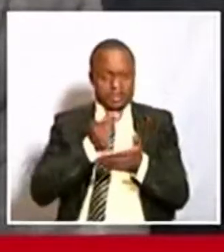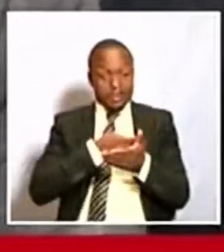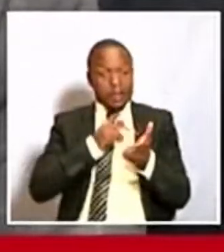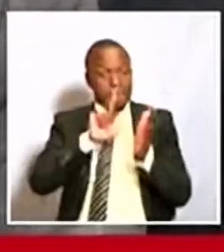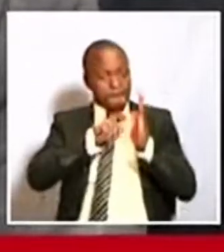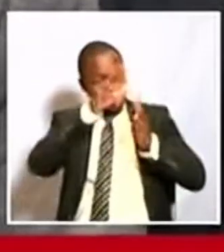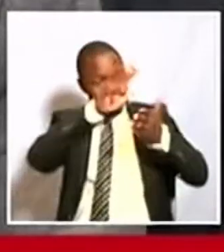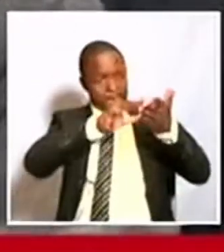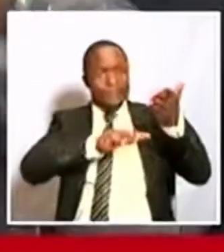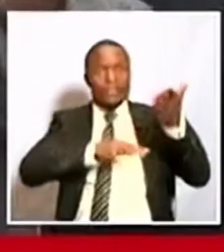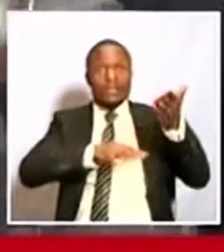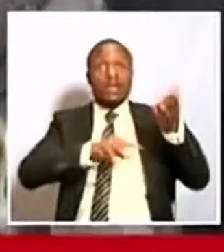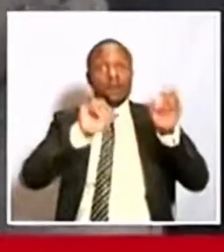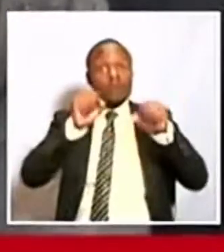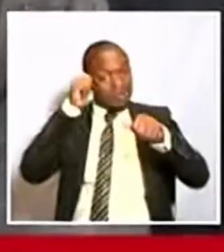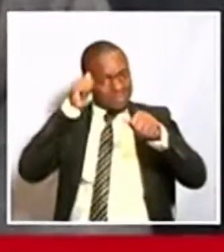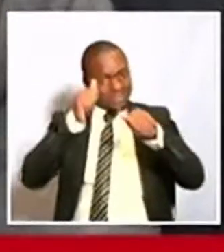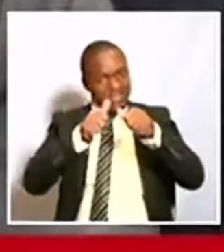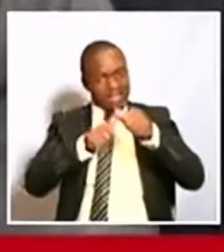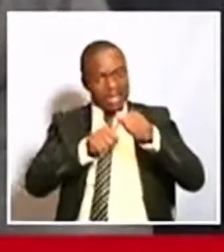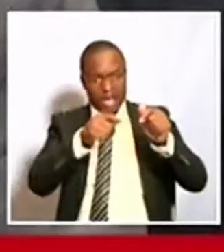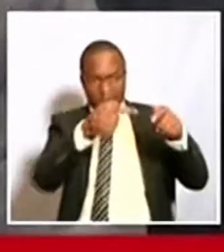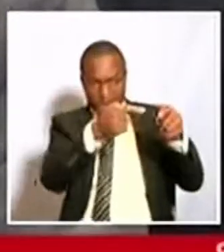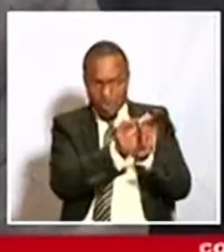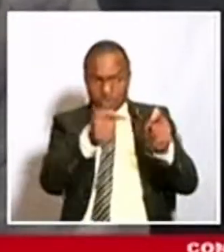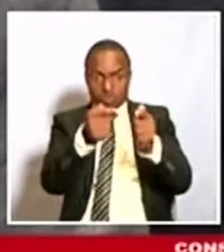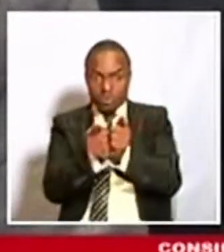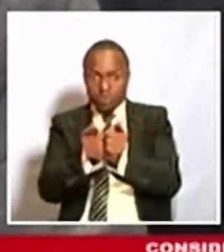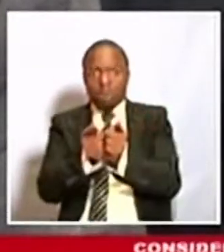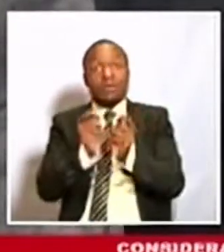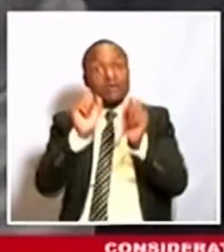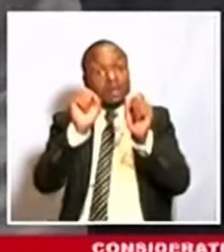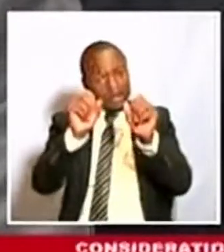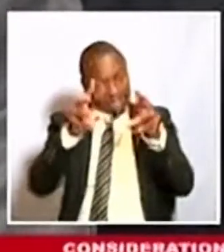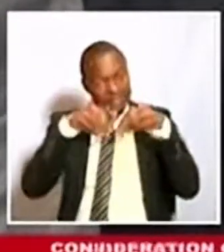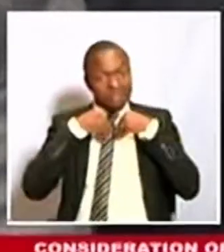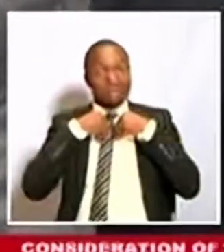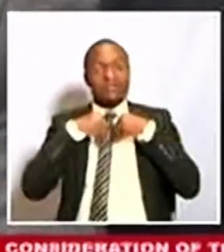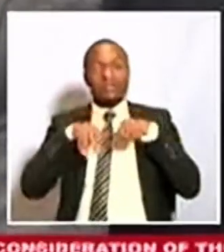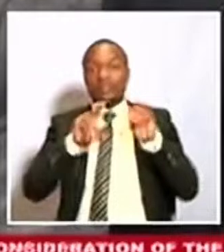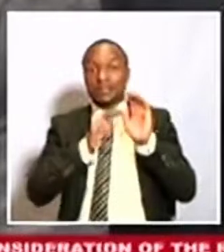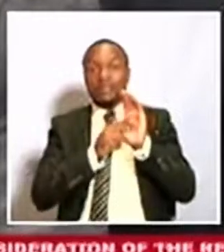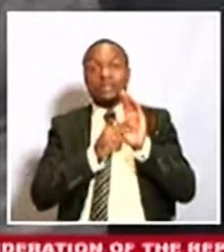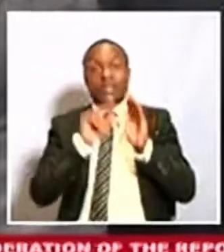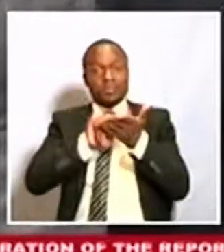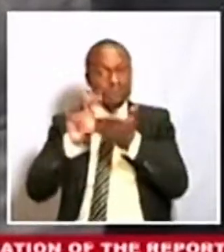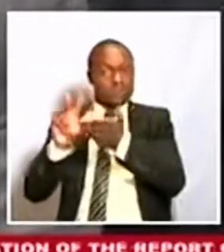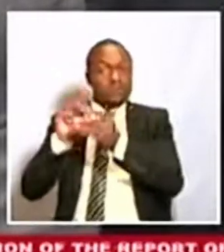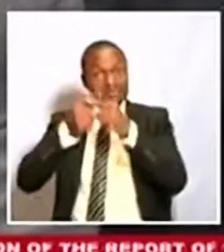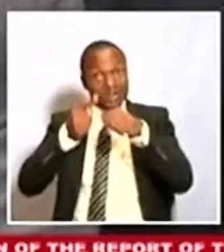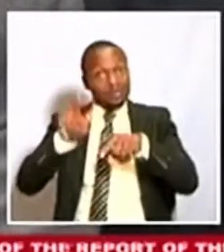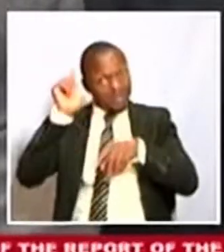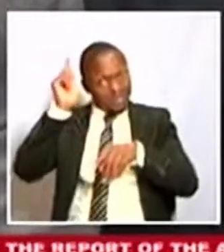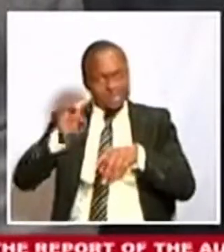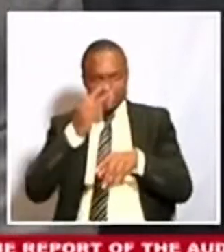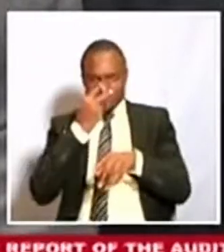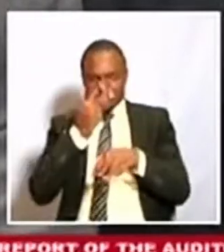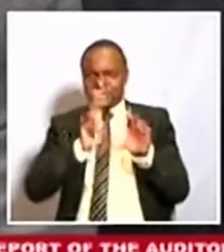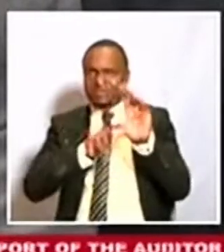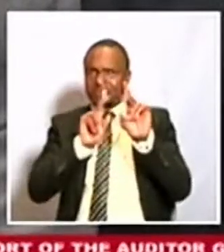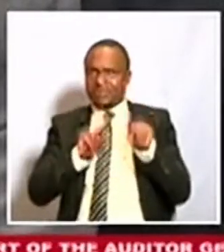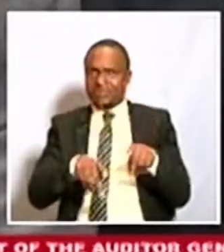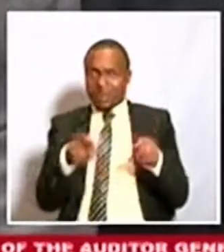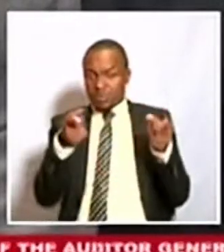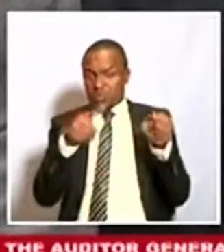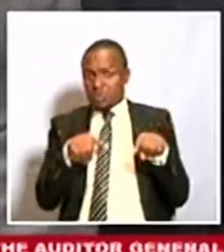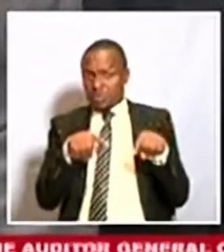agreed in principle that the following clubs be admitted, then the authentication will come later. And you see, Chair,